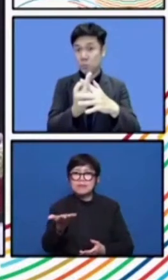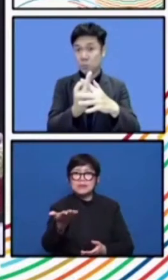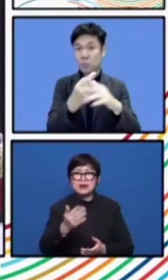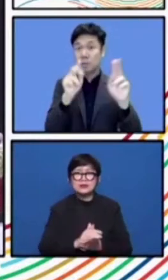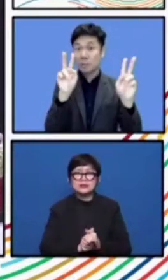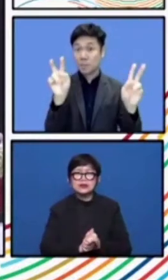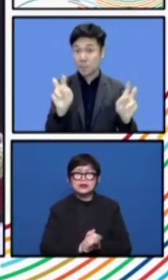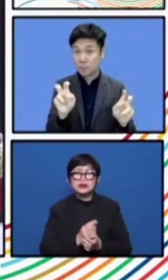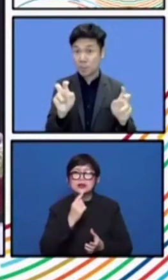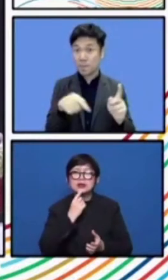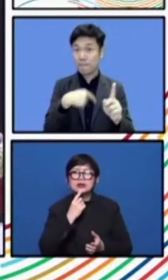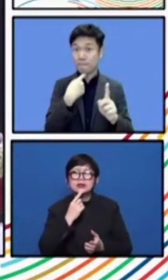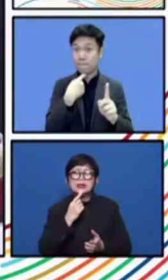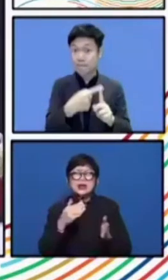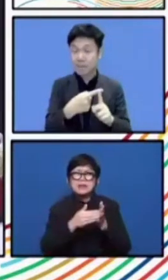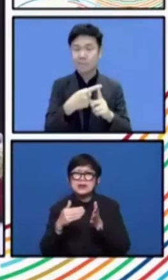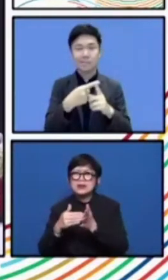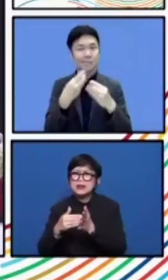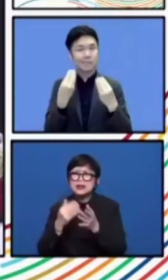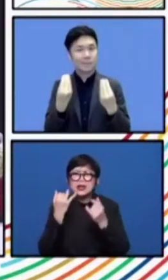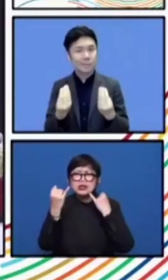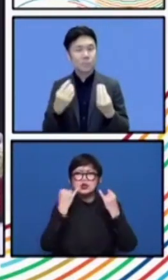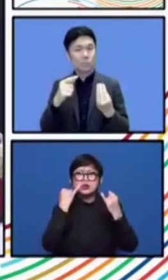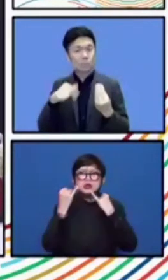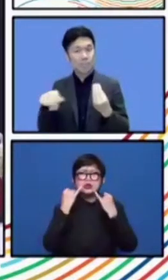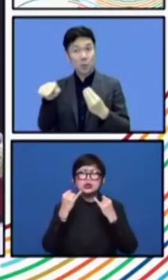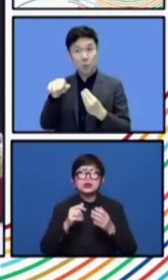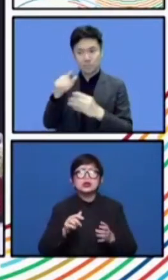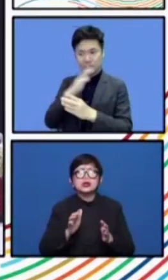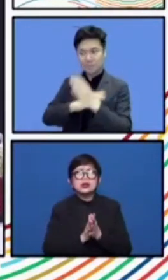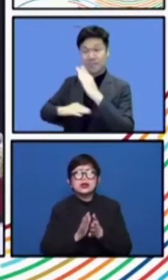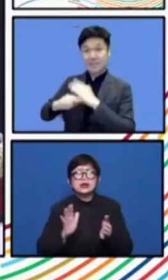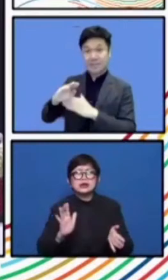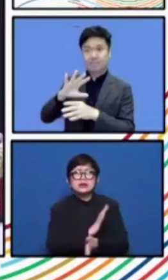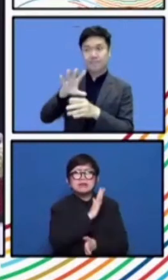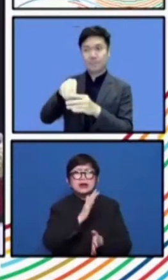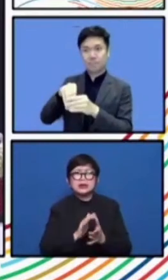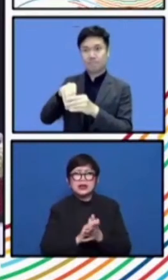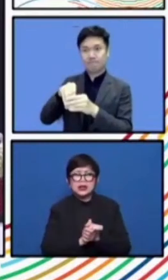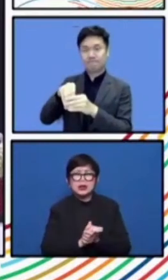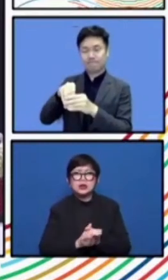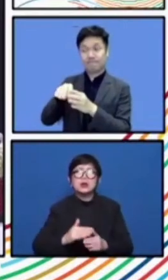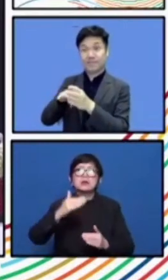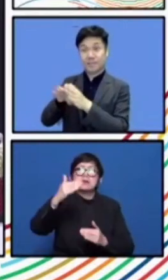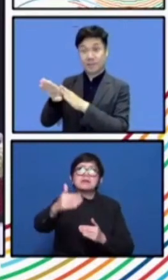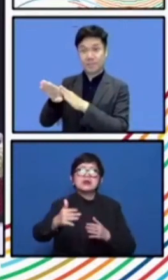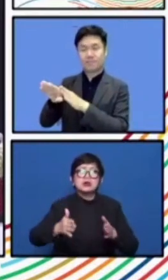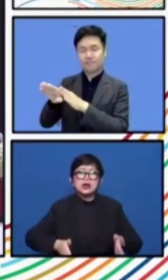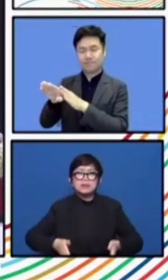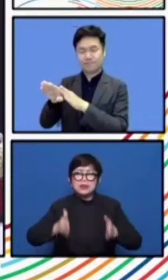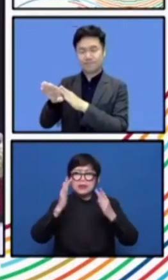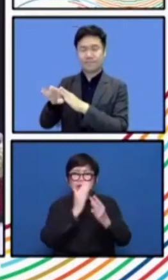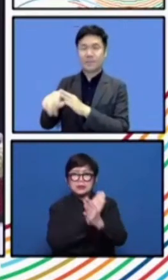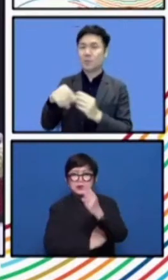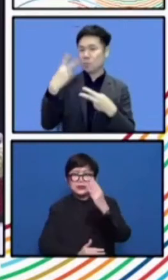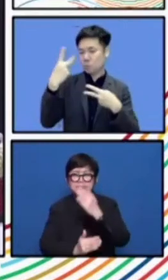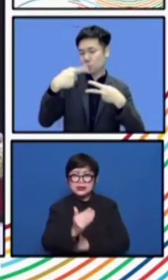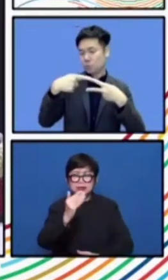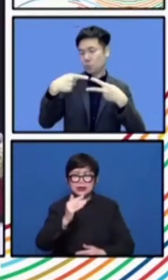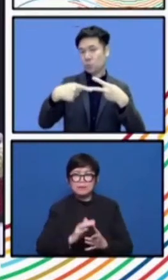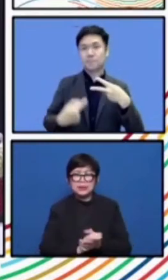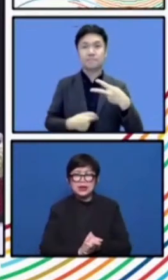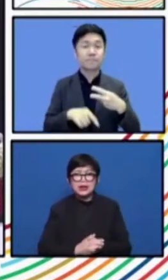inclusive development in the interest of time and allowing as many delegates to speak as possible